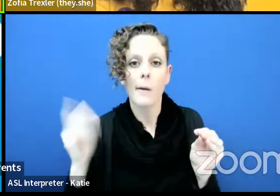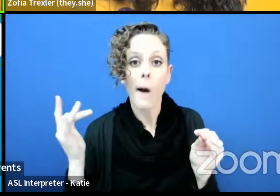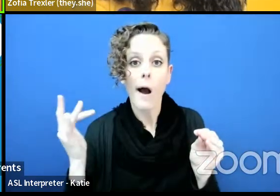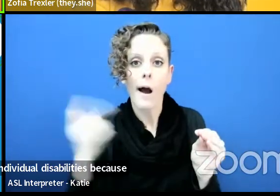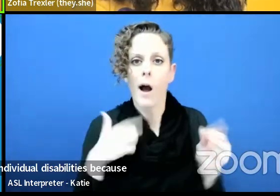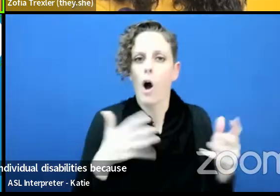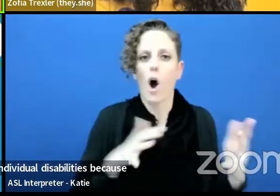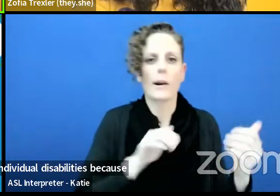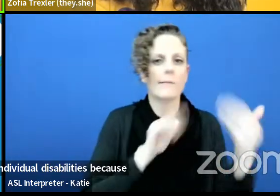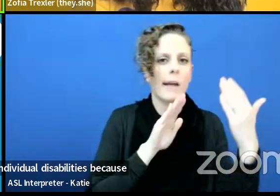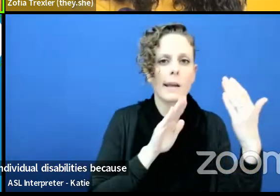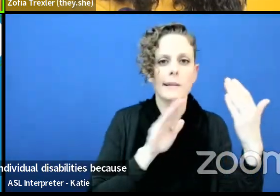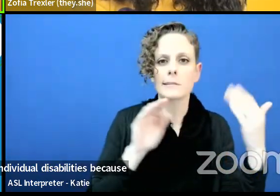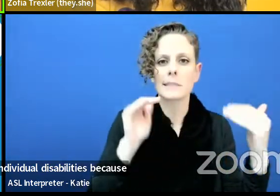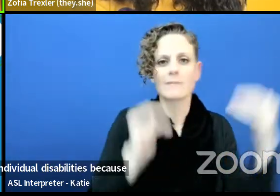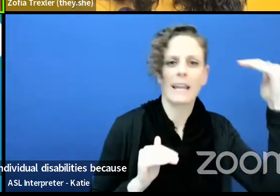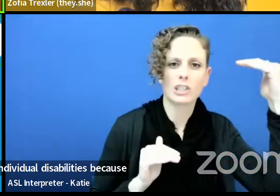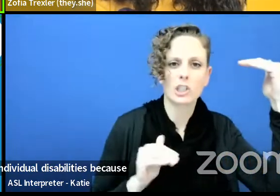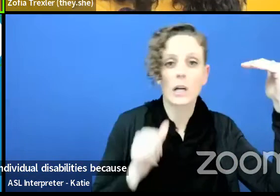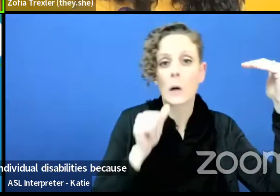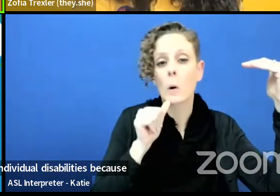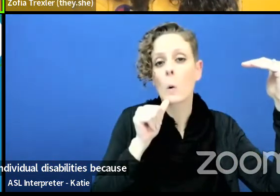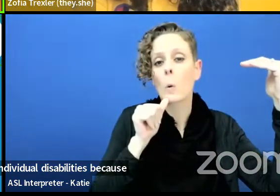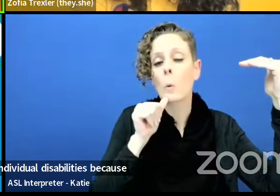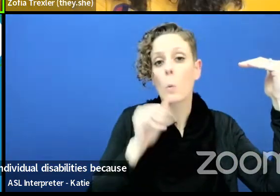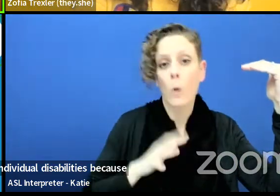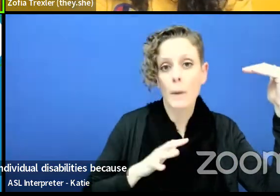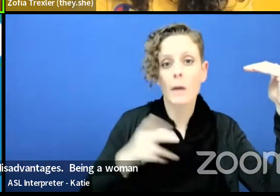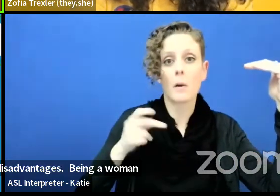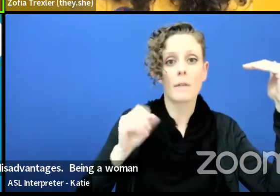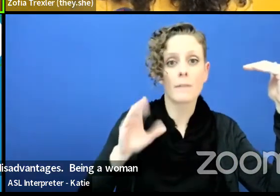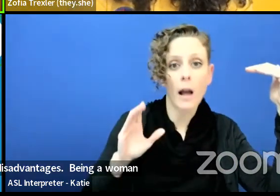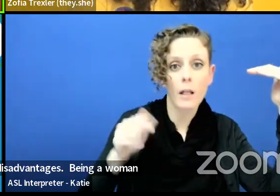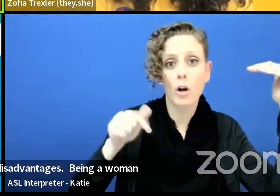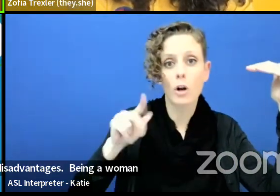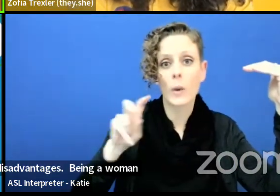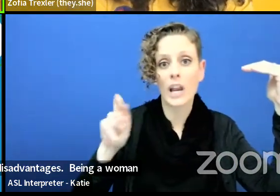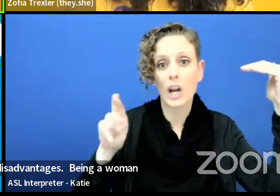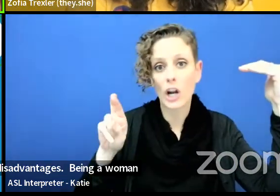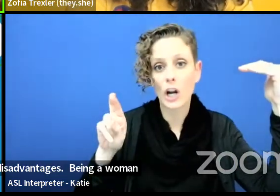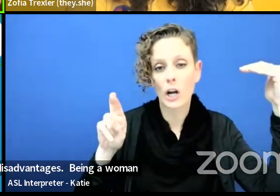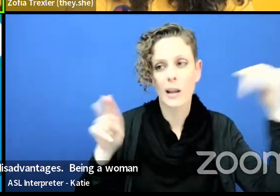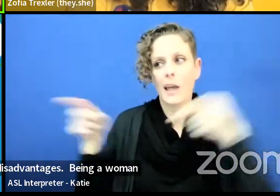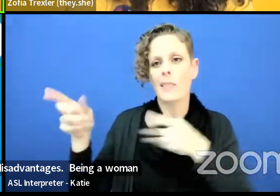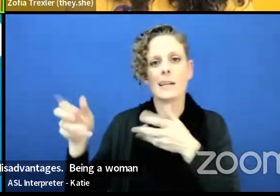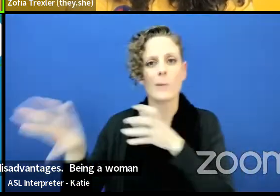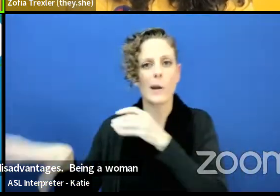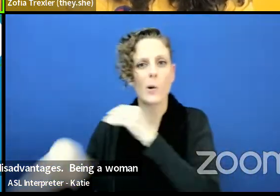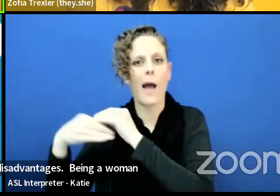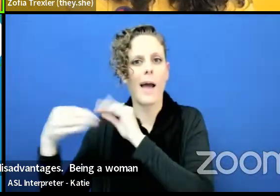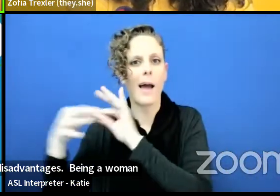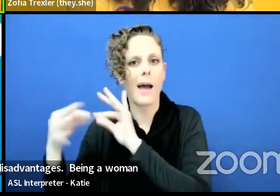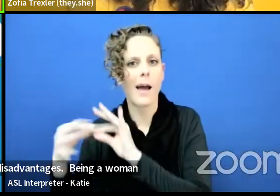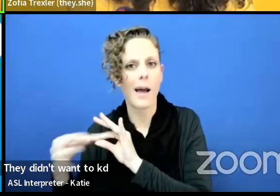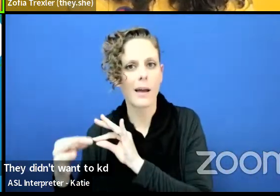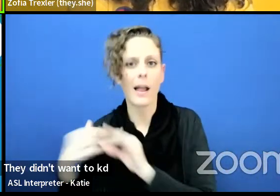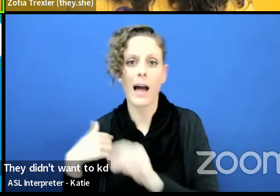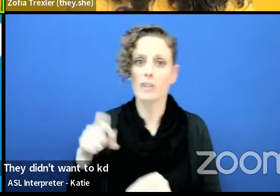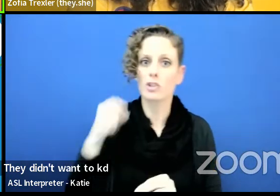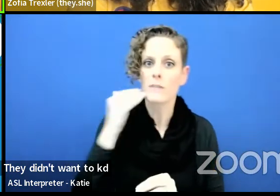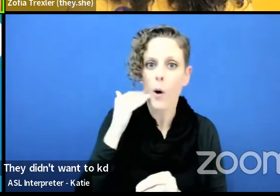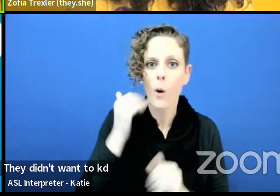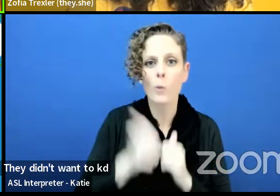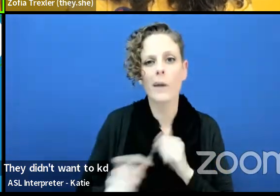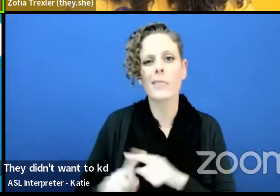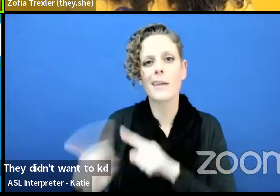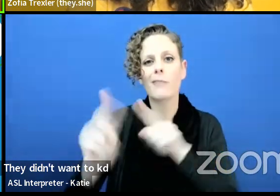a woman of color, being queer, etc. They didn't want to add something else, even though I should have known with different surgeries and